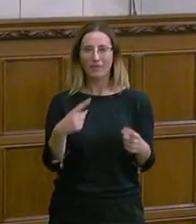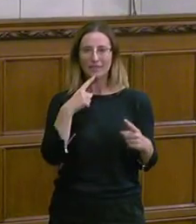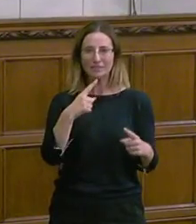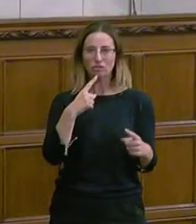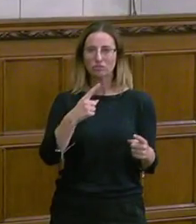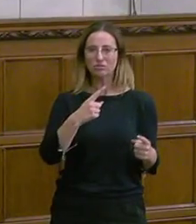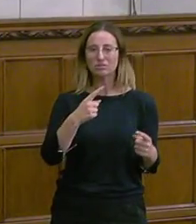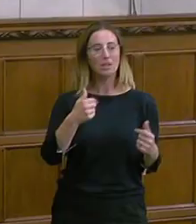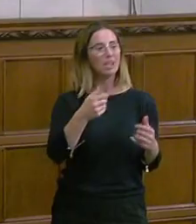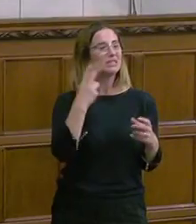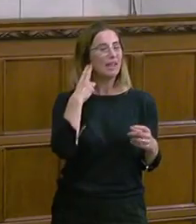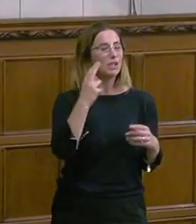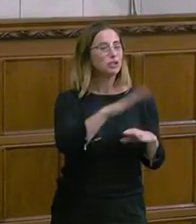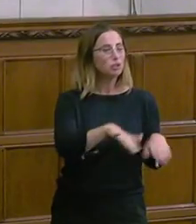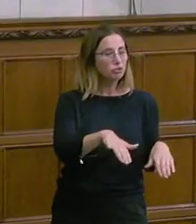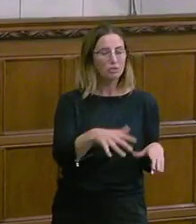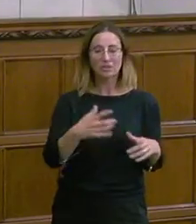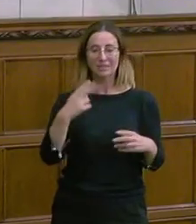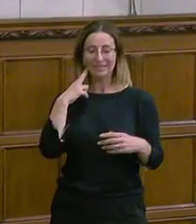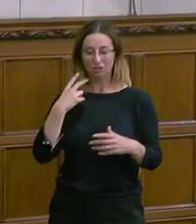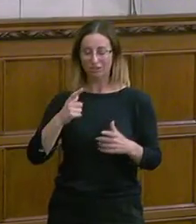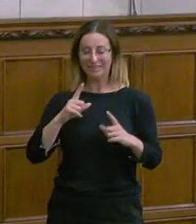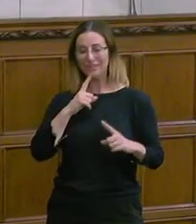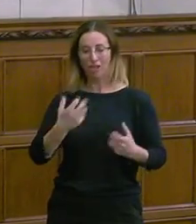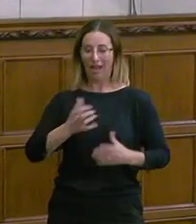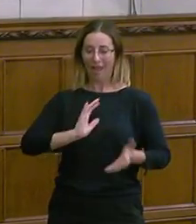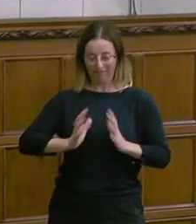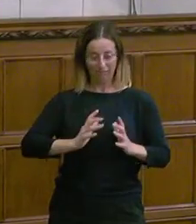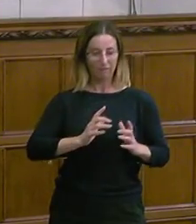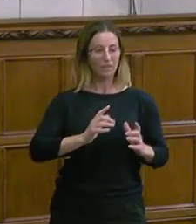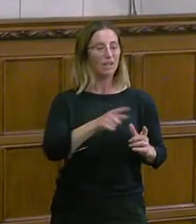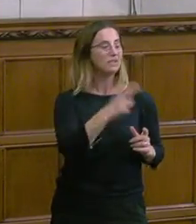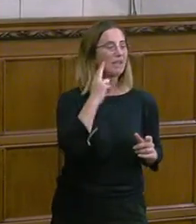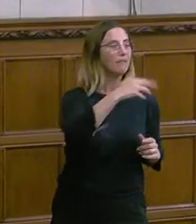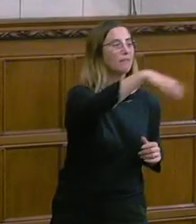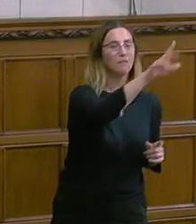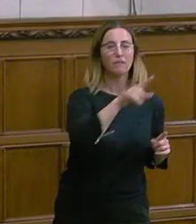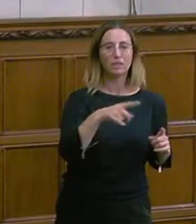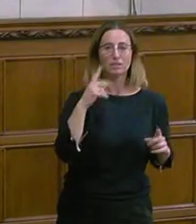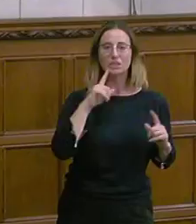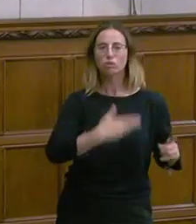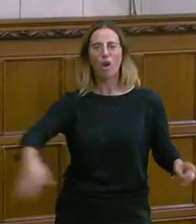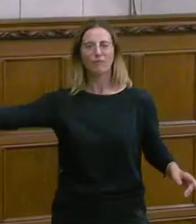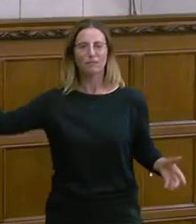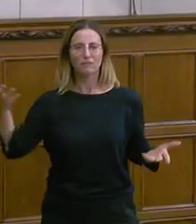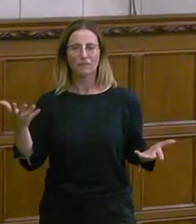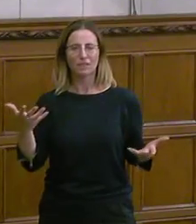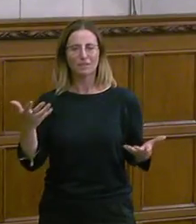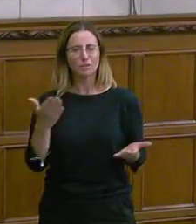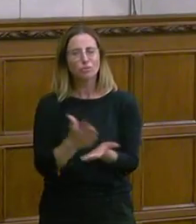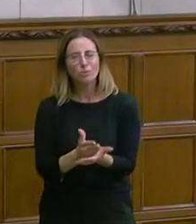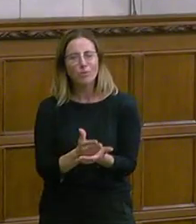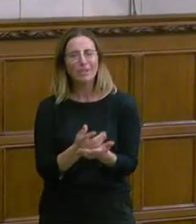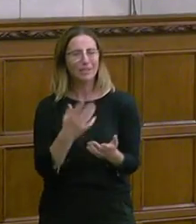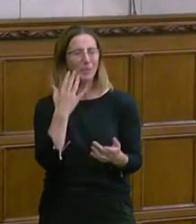away. Or they do it in their own time, off their own cost, of their own provision. Fantastic. But surely, in the 21st century, when we're training